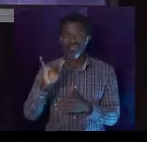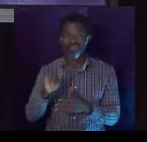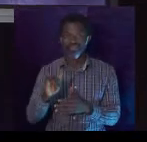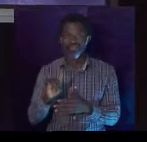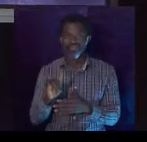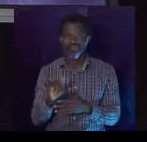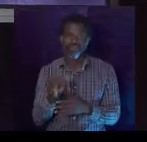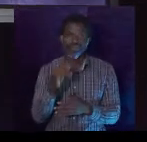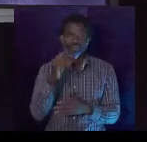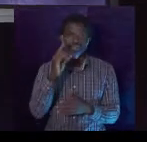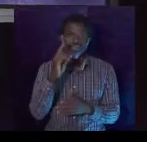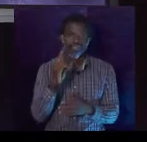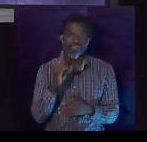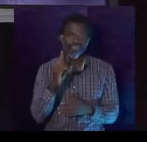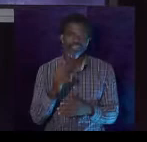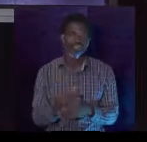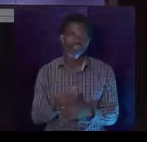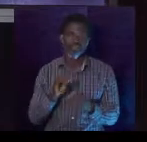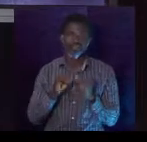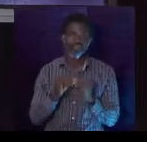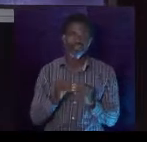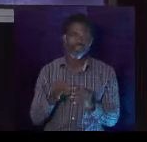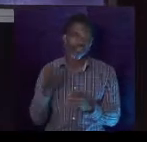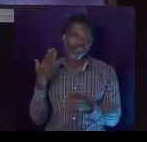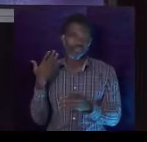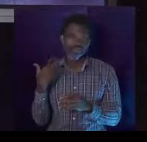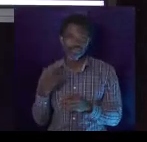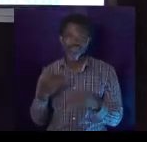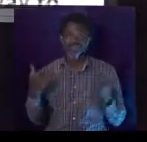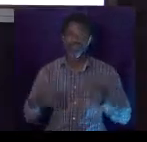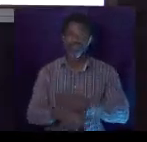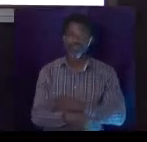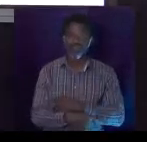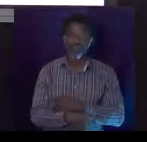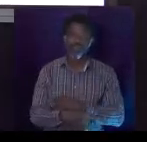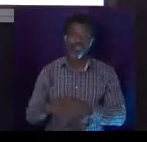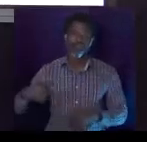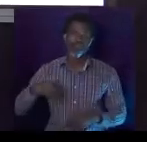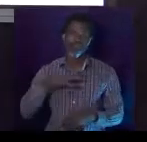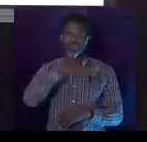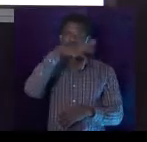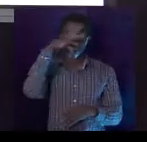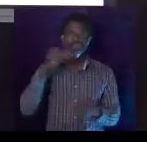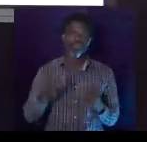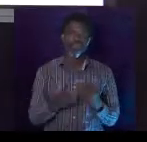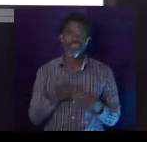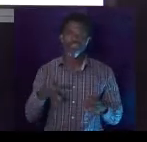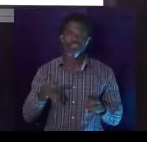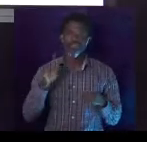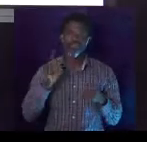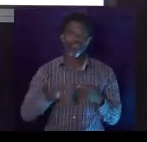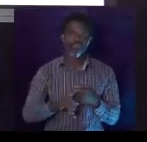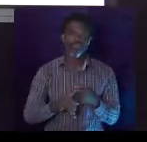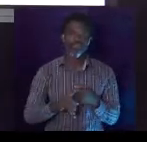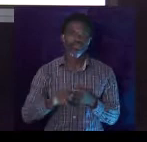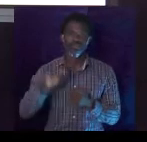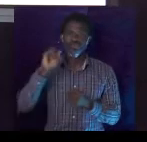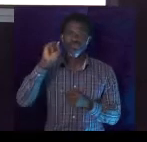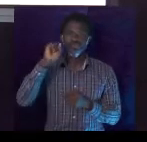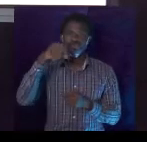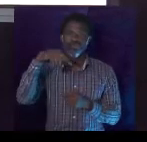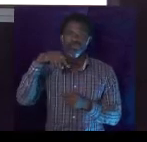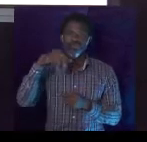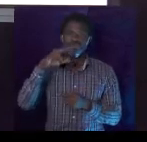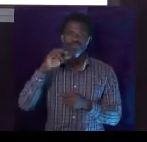digit numbers. Today we're going to do something quite interesting. Let's see what it's all about. We will learn an easy way to